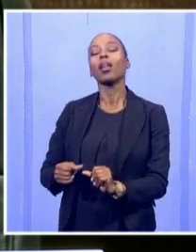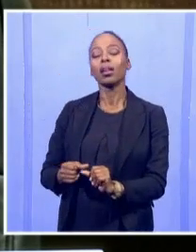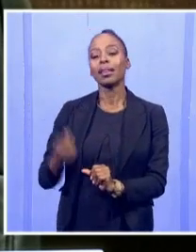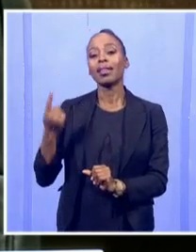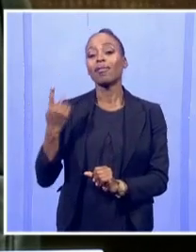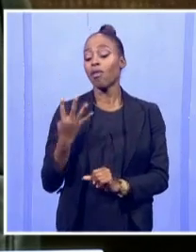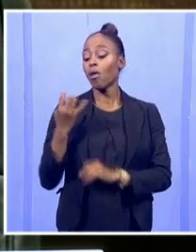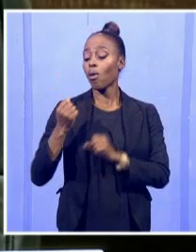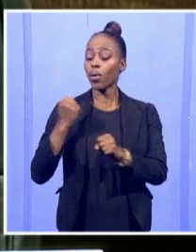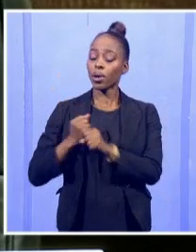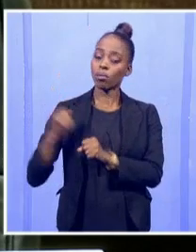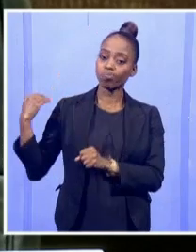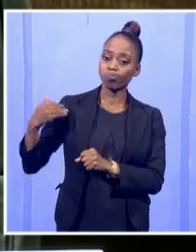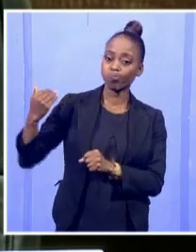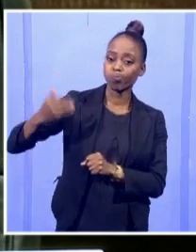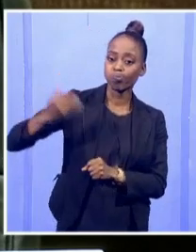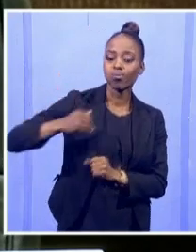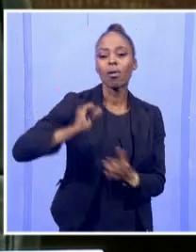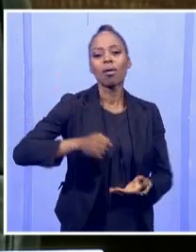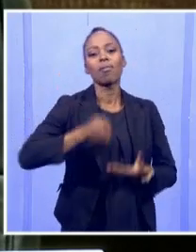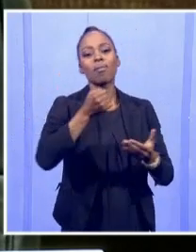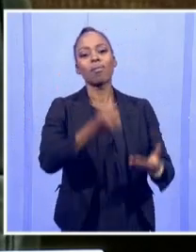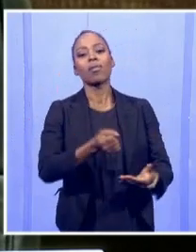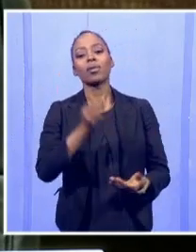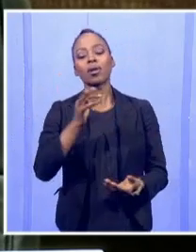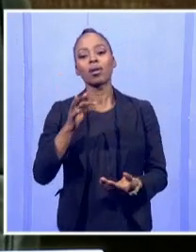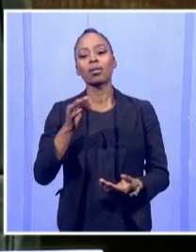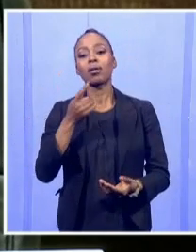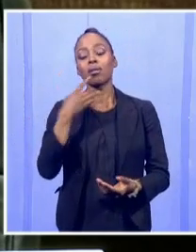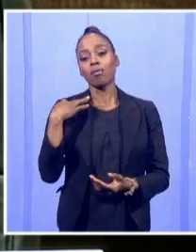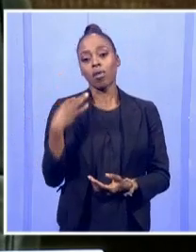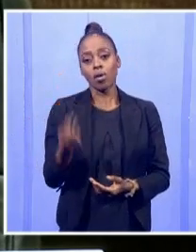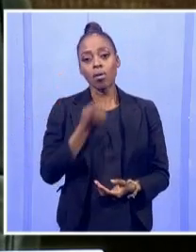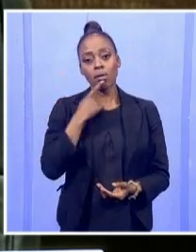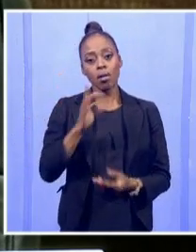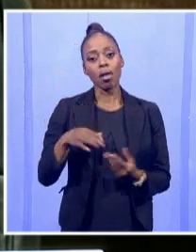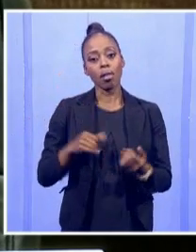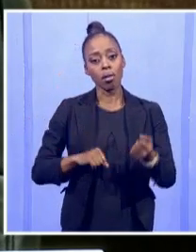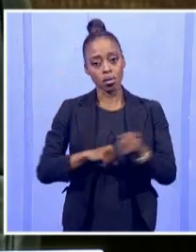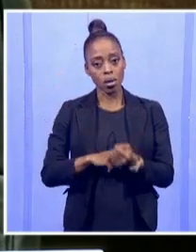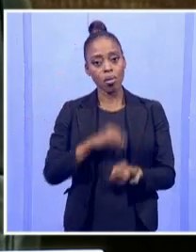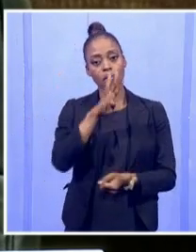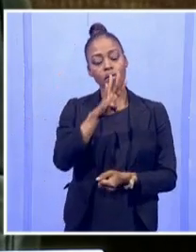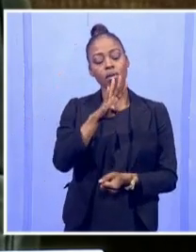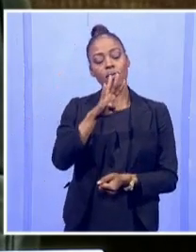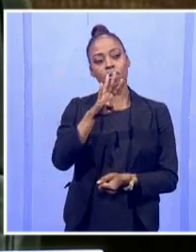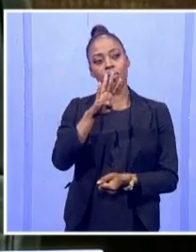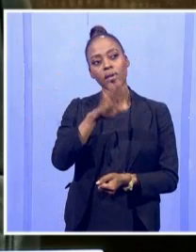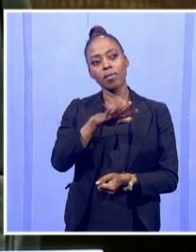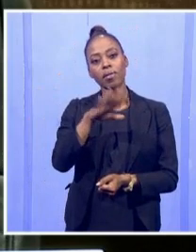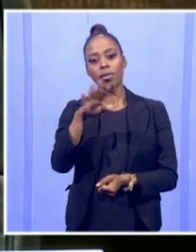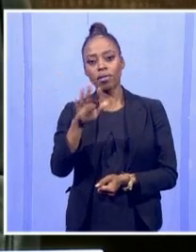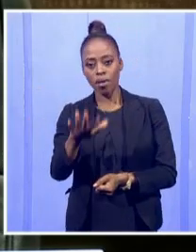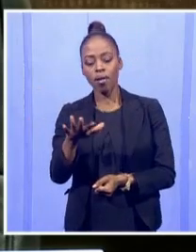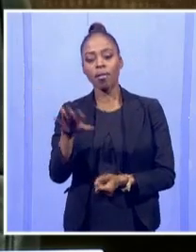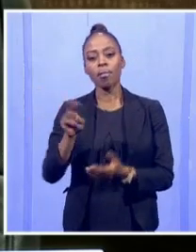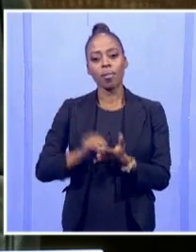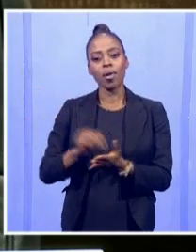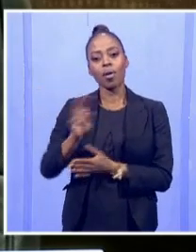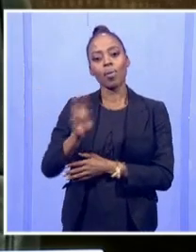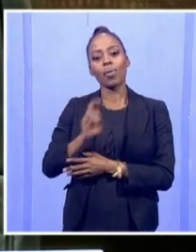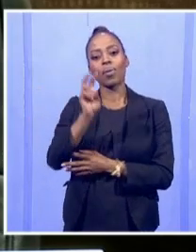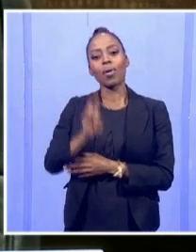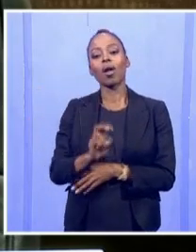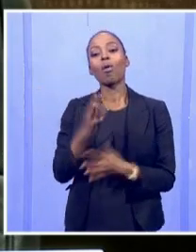past 4 years, investors have pledged about $65 billion in fresh investment at the annual South African